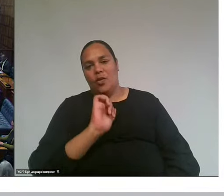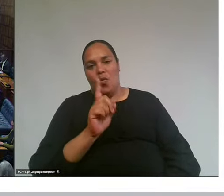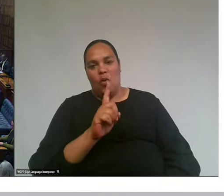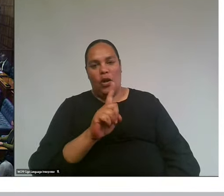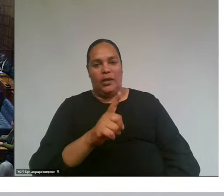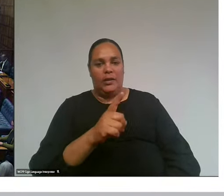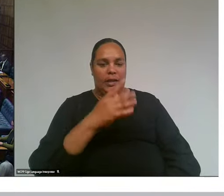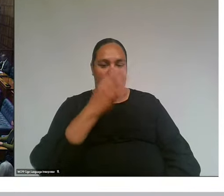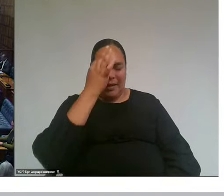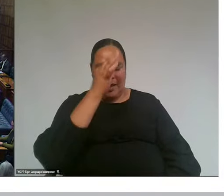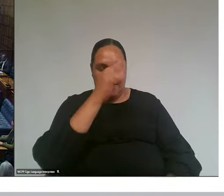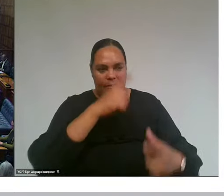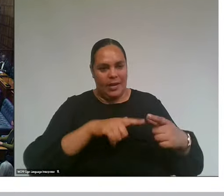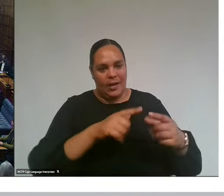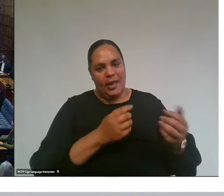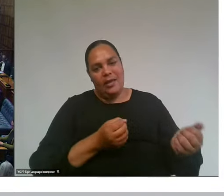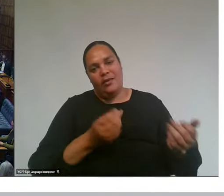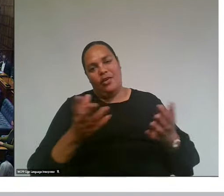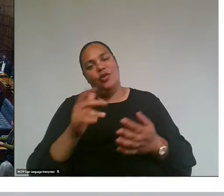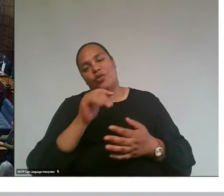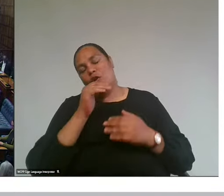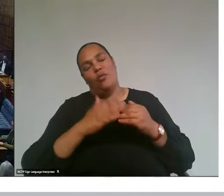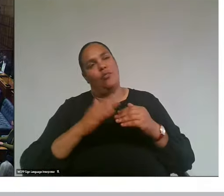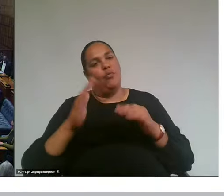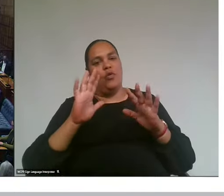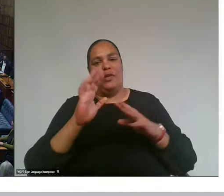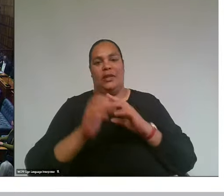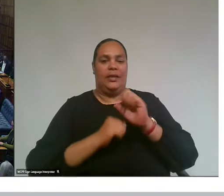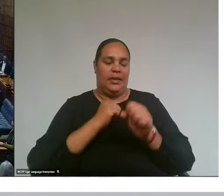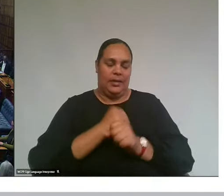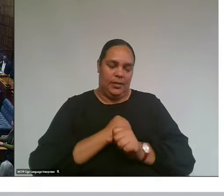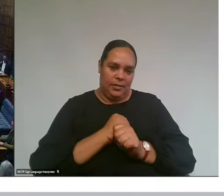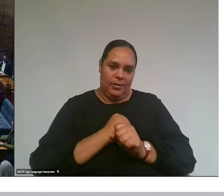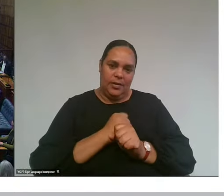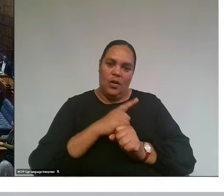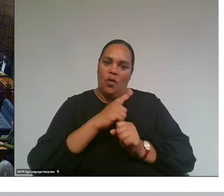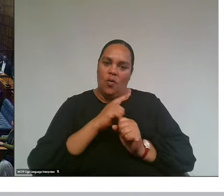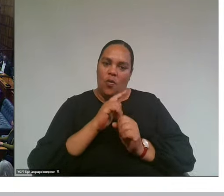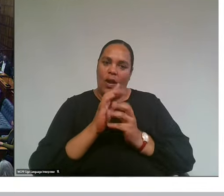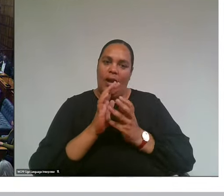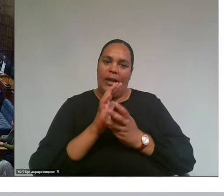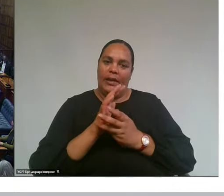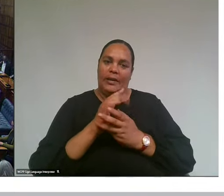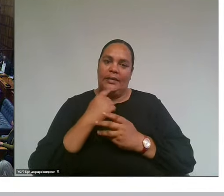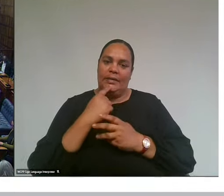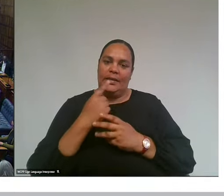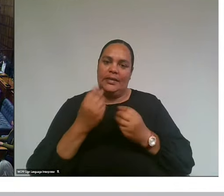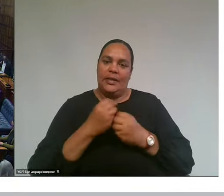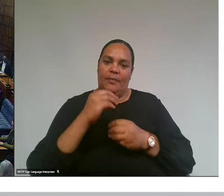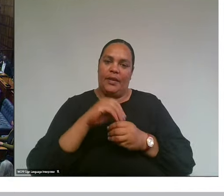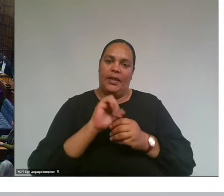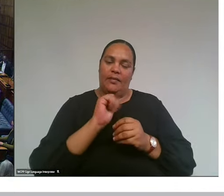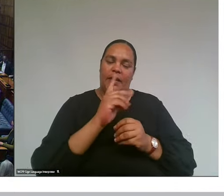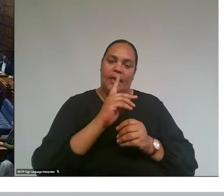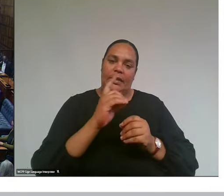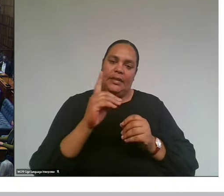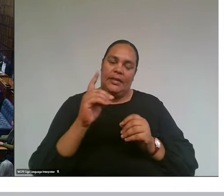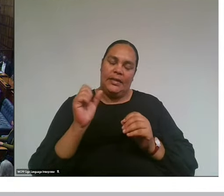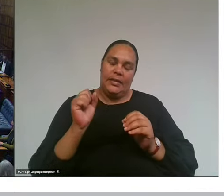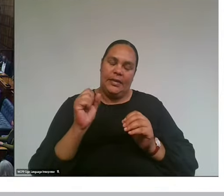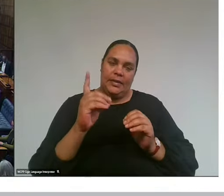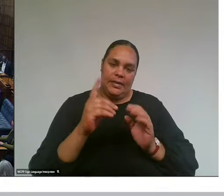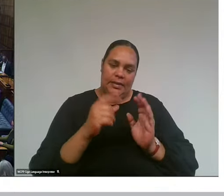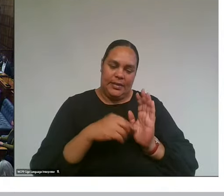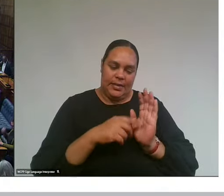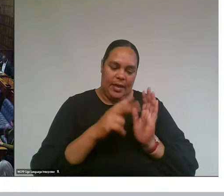government land for not more than 10 years because it says there's something in the notori Deeds act